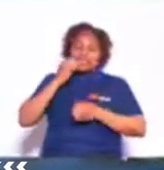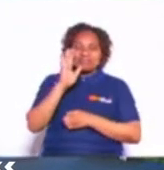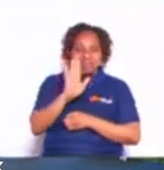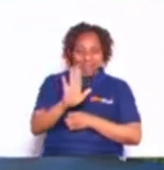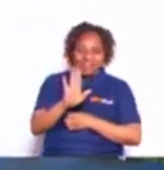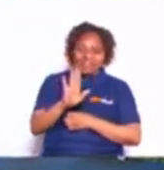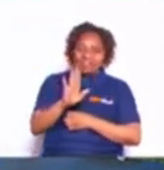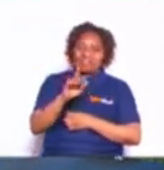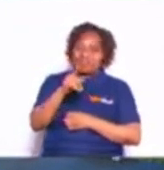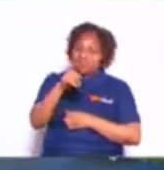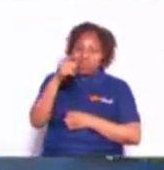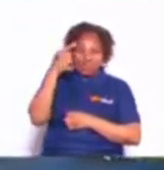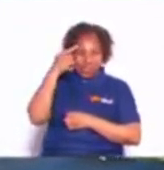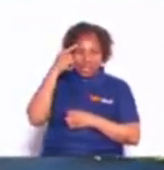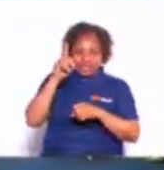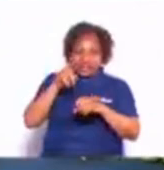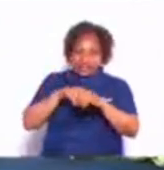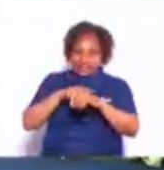you have to think twice.